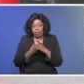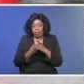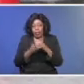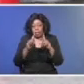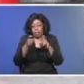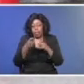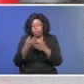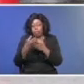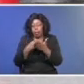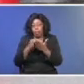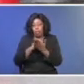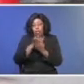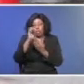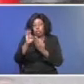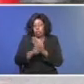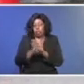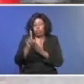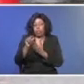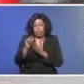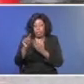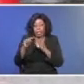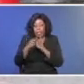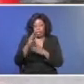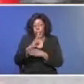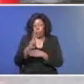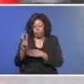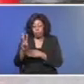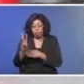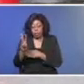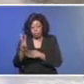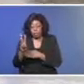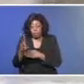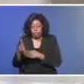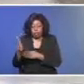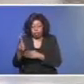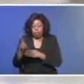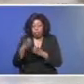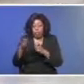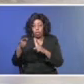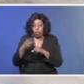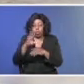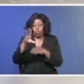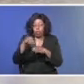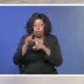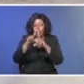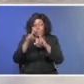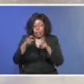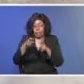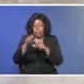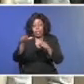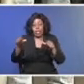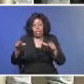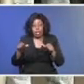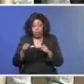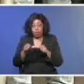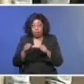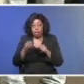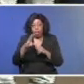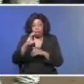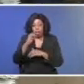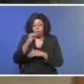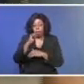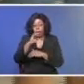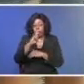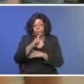June 2020 that began at its western location, expanding to include testing facilities at Carmichael